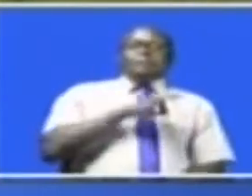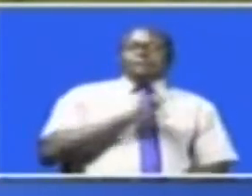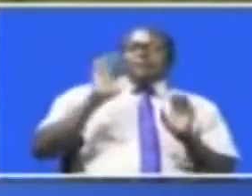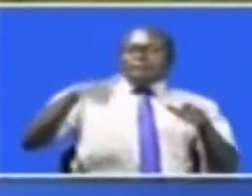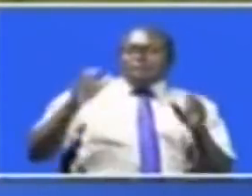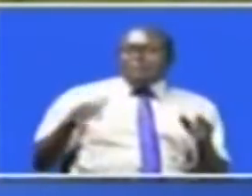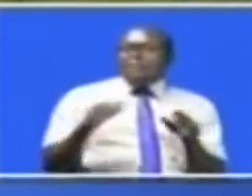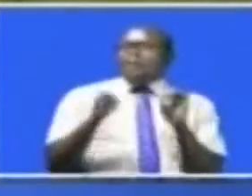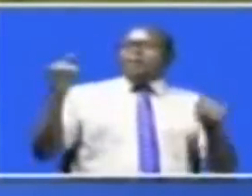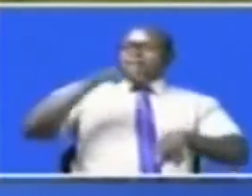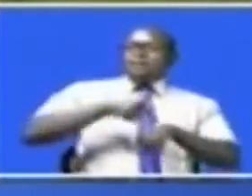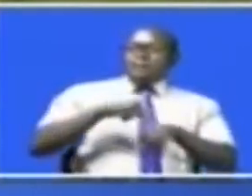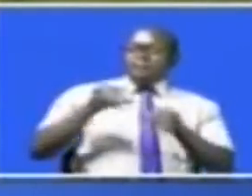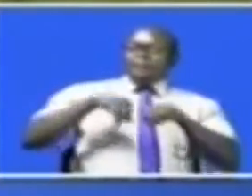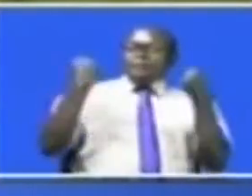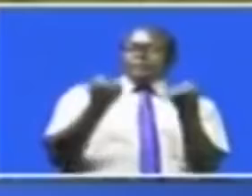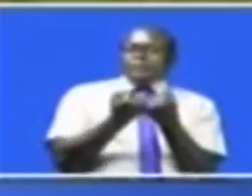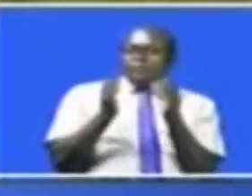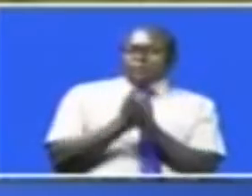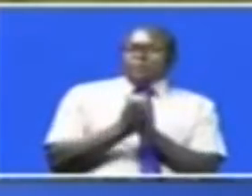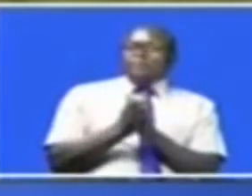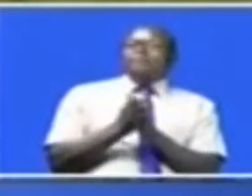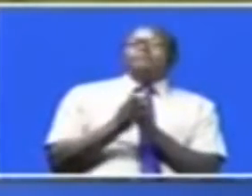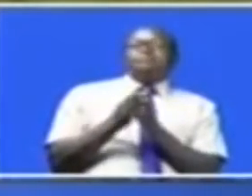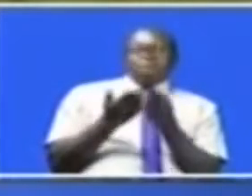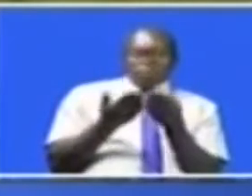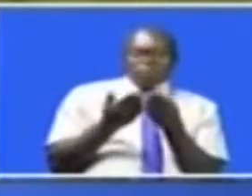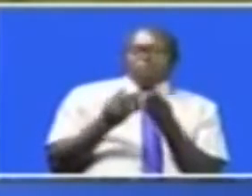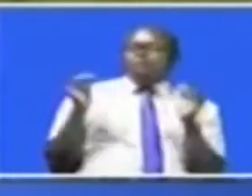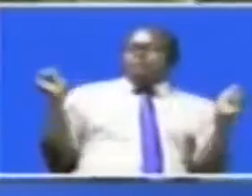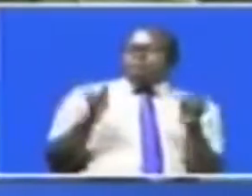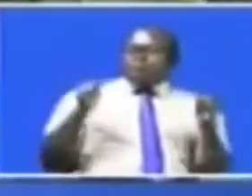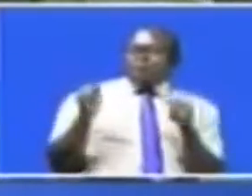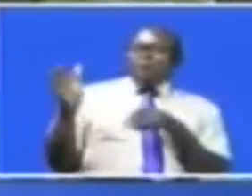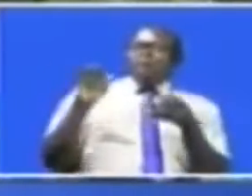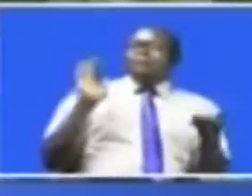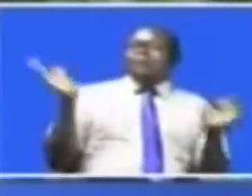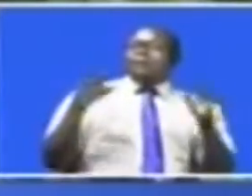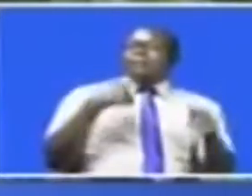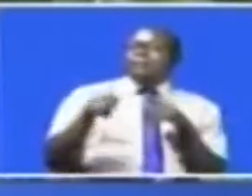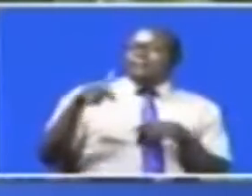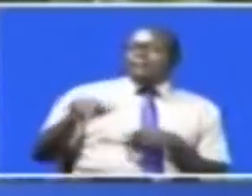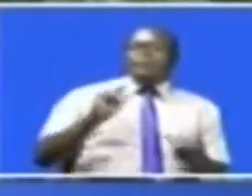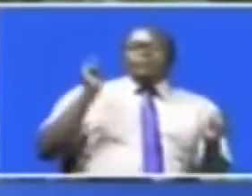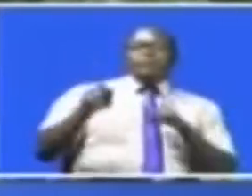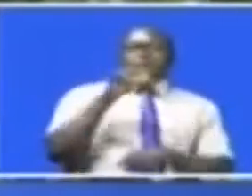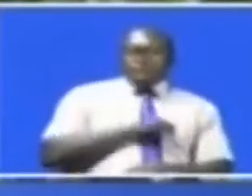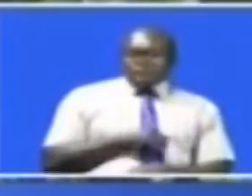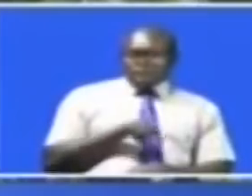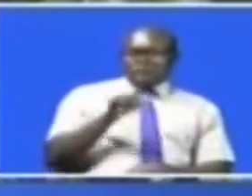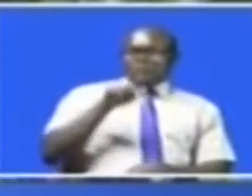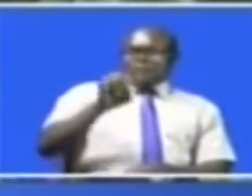Farming has for a long time been associated with fertile highlands and colder climates, but dwindling fortunes in Lake Victoria and